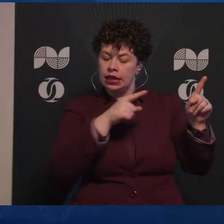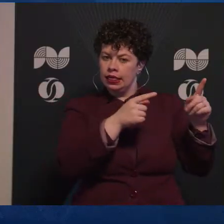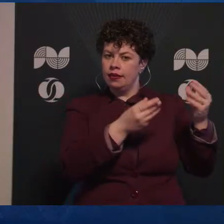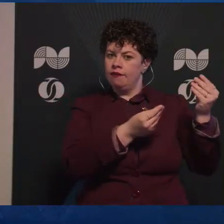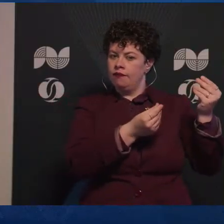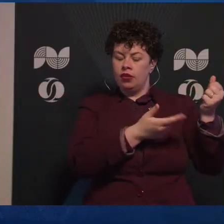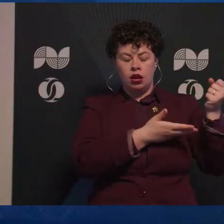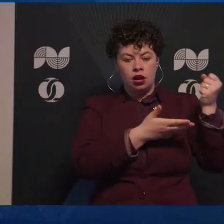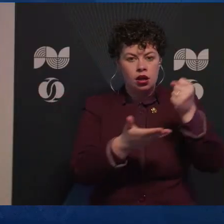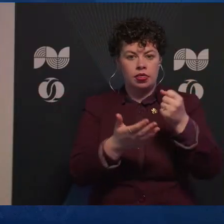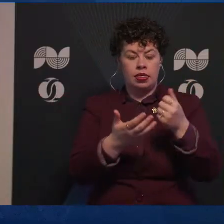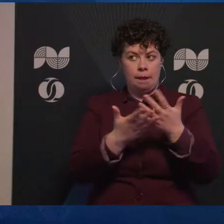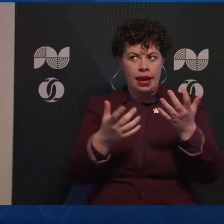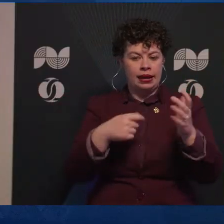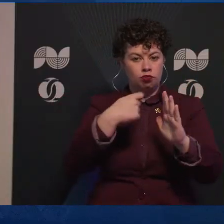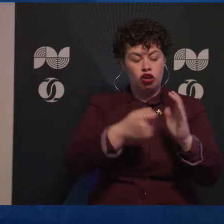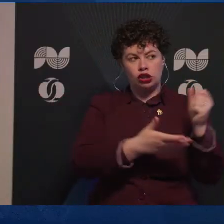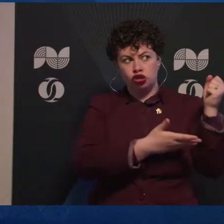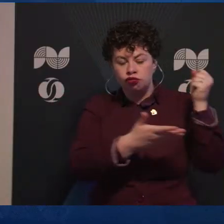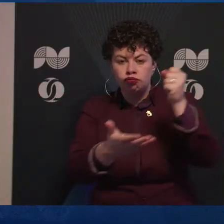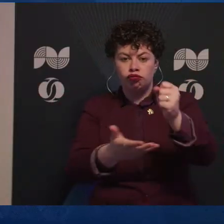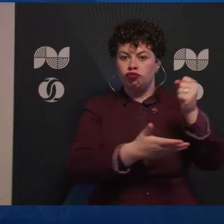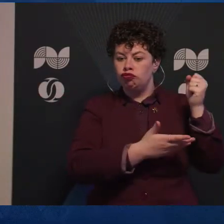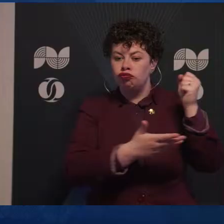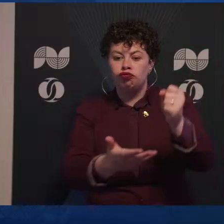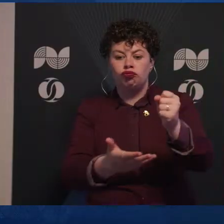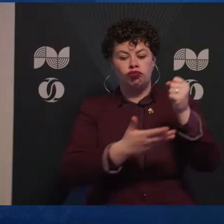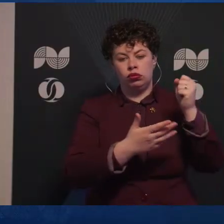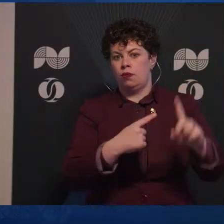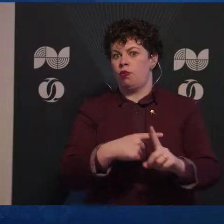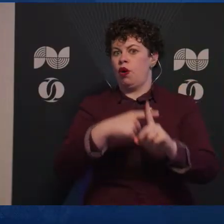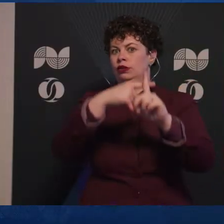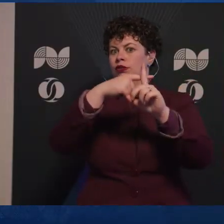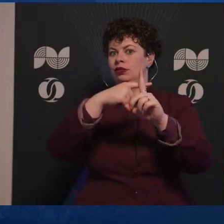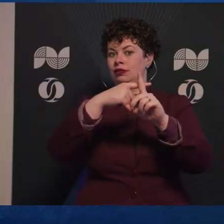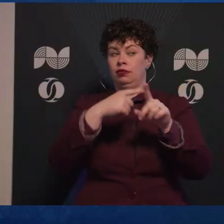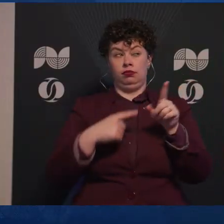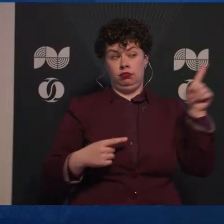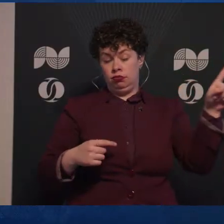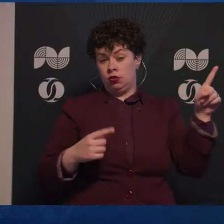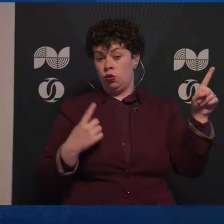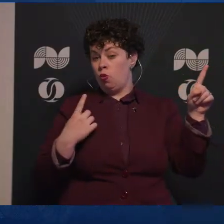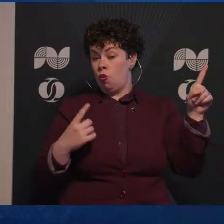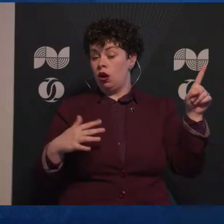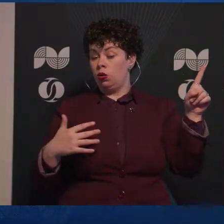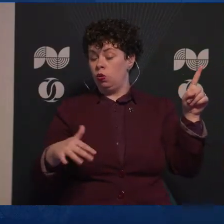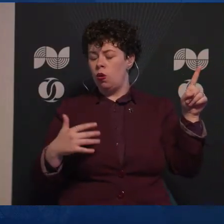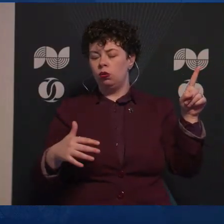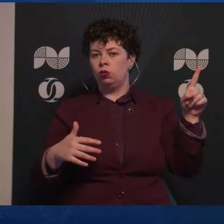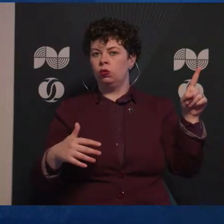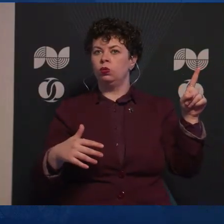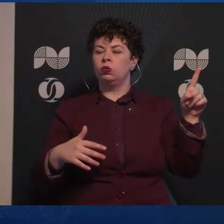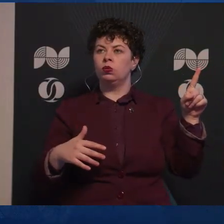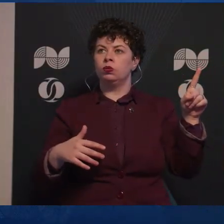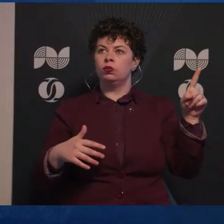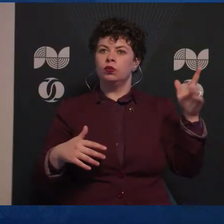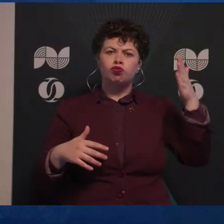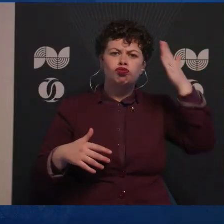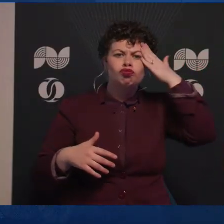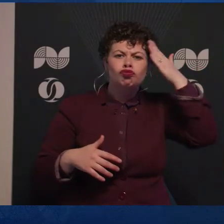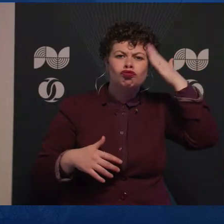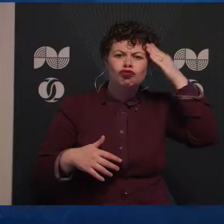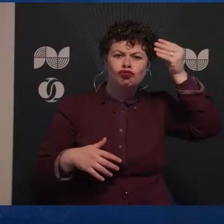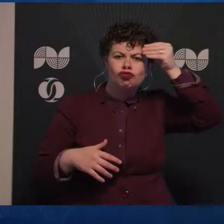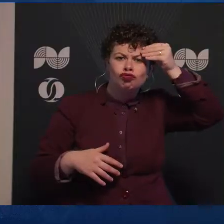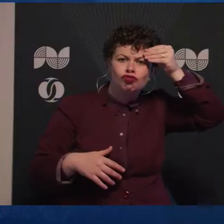this country, is one of the entities that can know very well the needs